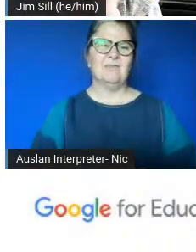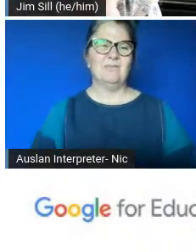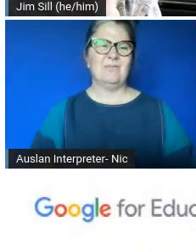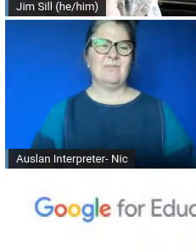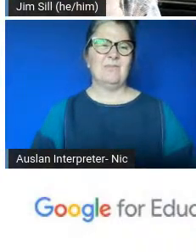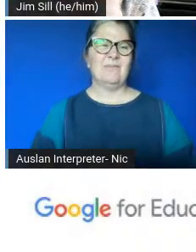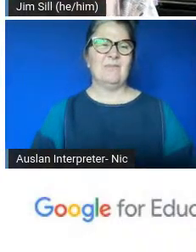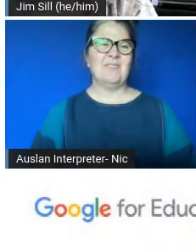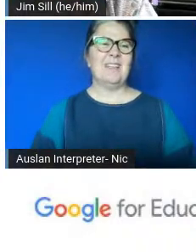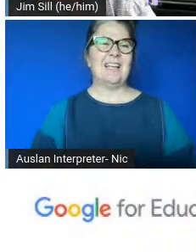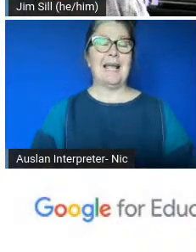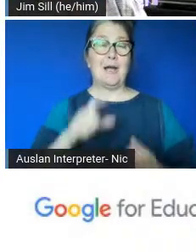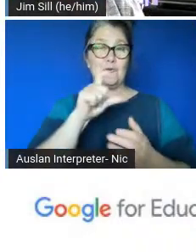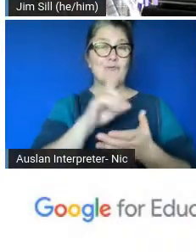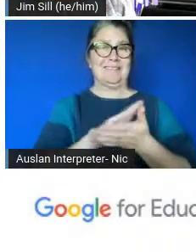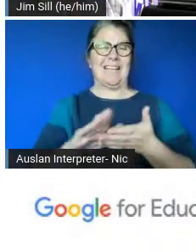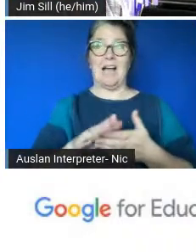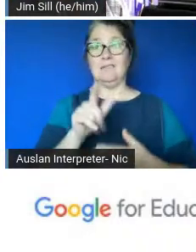wanted to do